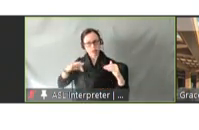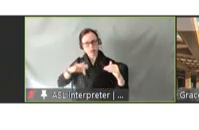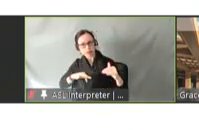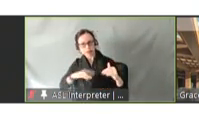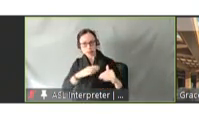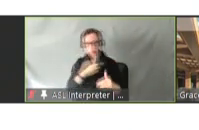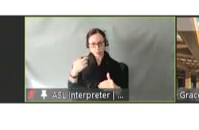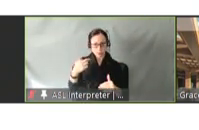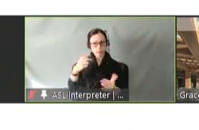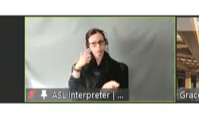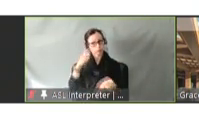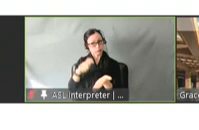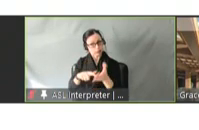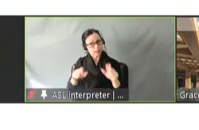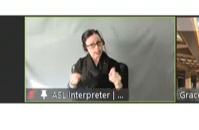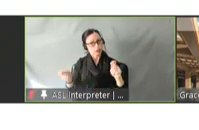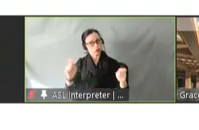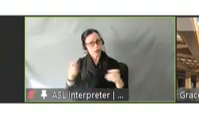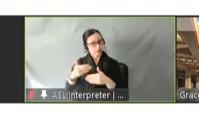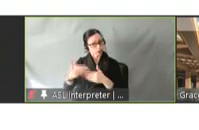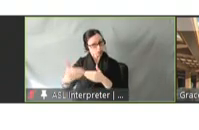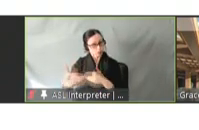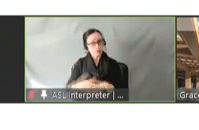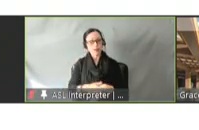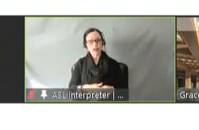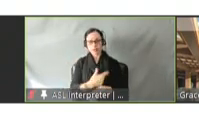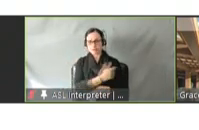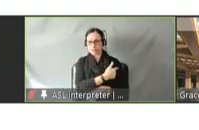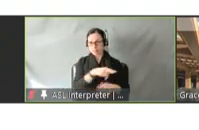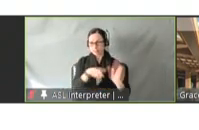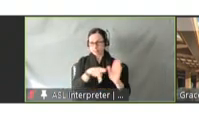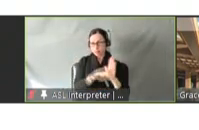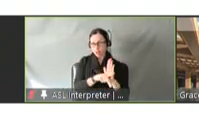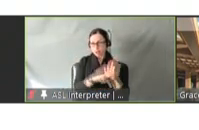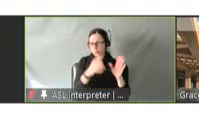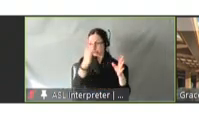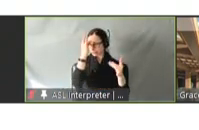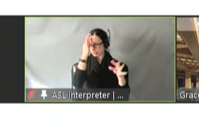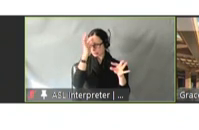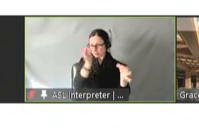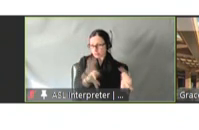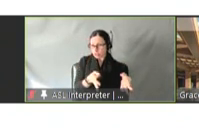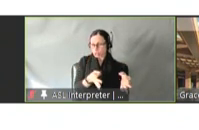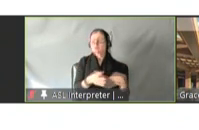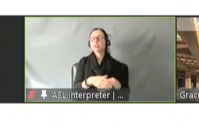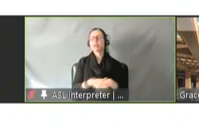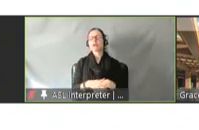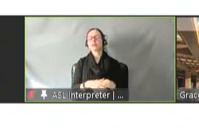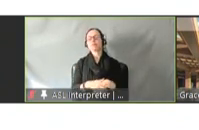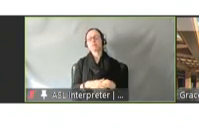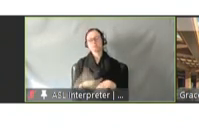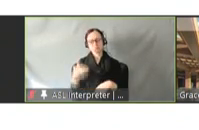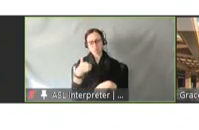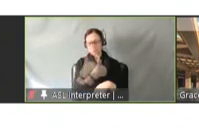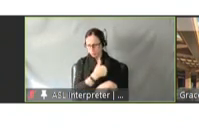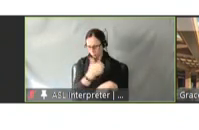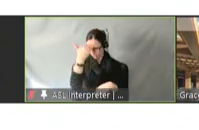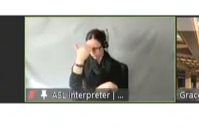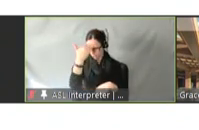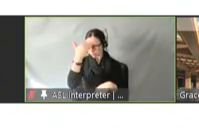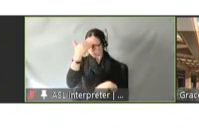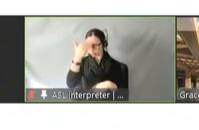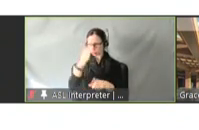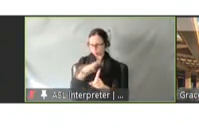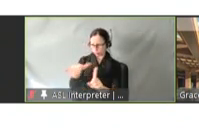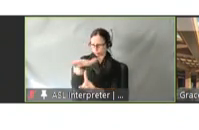recognition that it can change over time. And then with vaccine policy and decision-making, in addition to acknowledging the differences in context